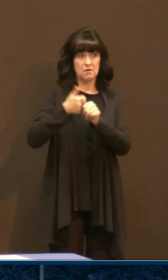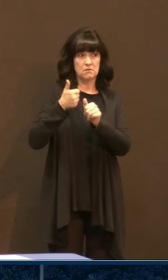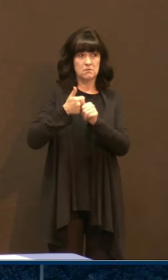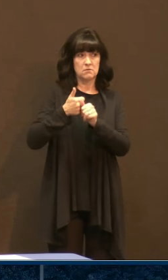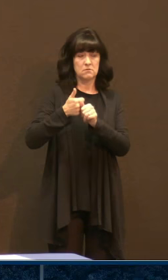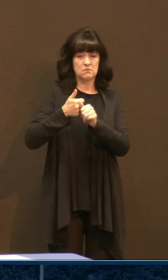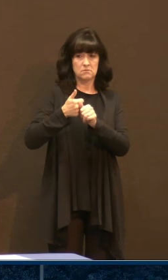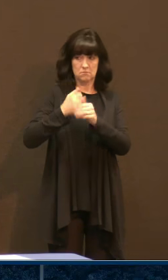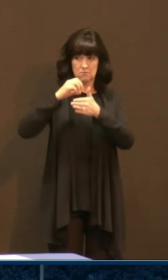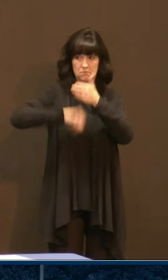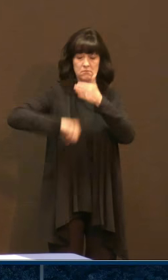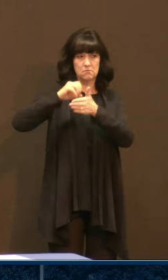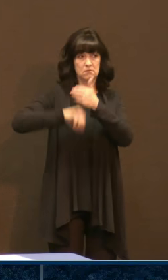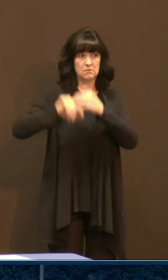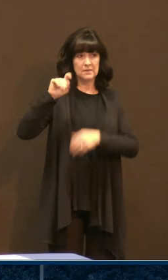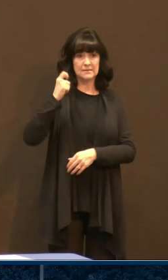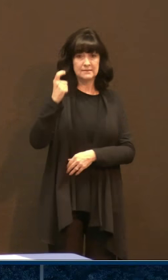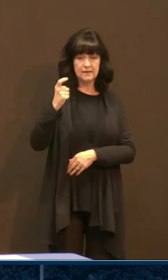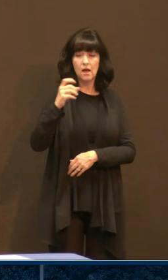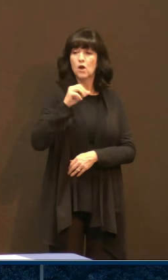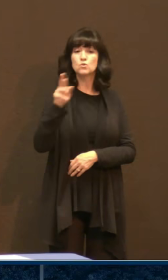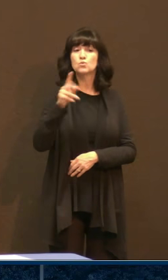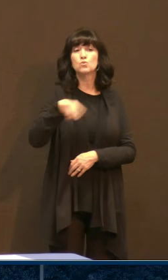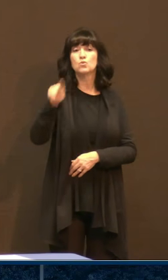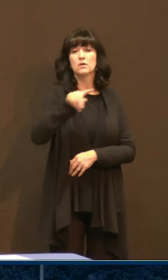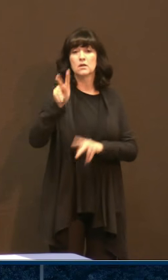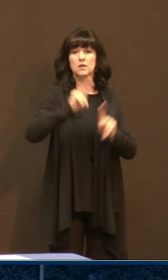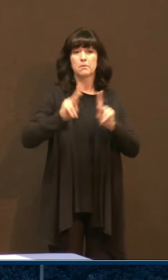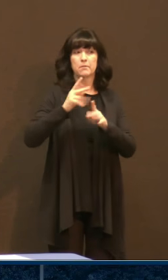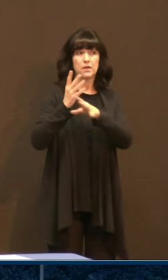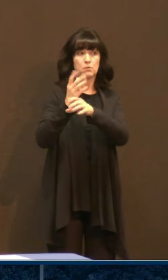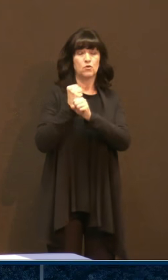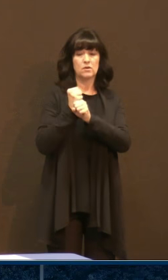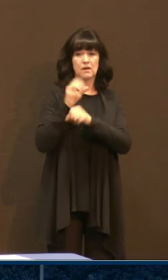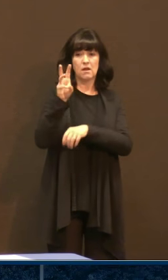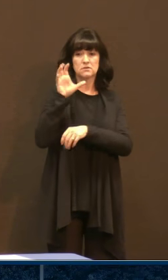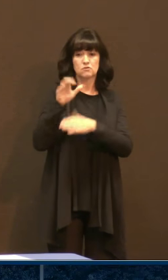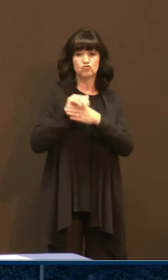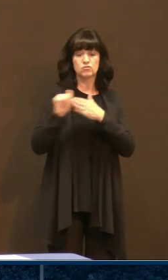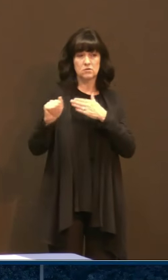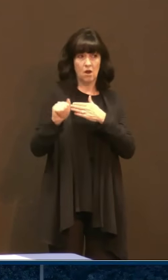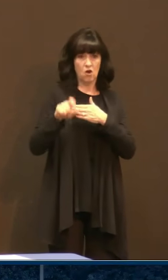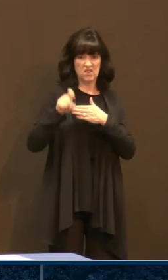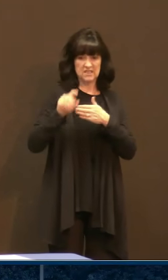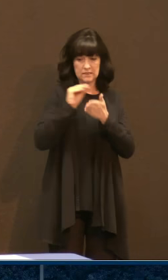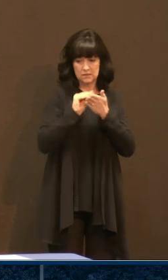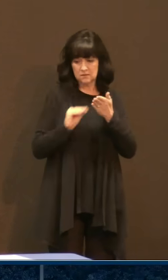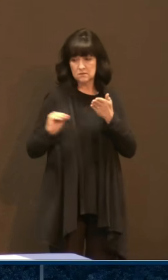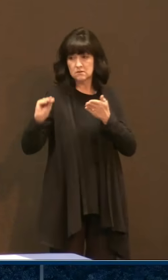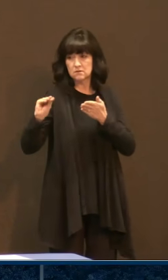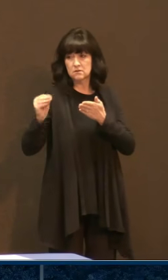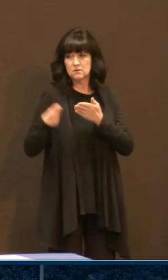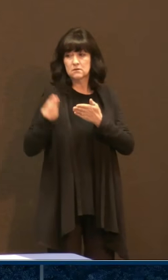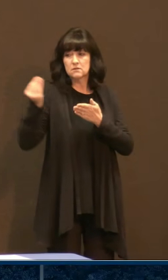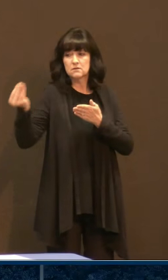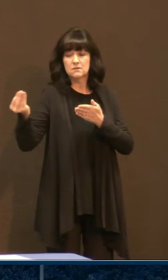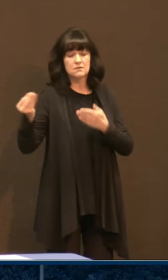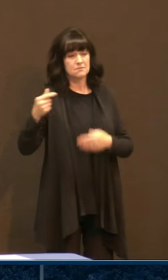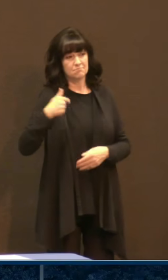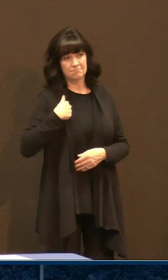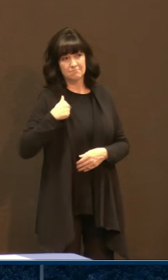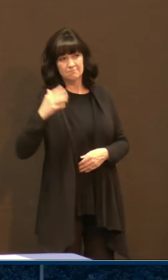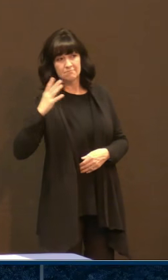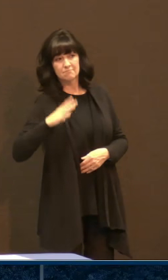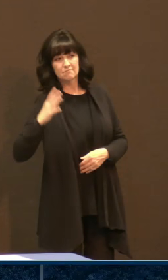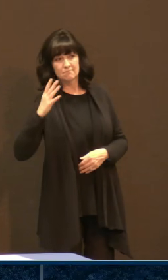how much of the $600 should people be putting aside to pay their 2020 state tax bill? Yeah, I used to be Secretary of Finance, and I